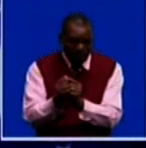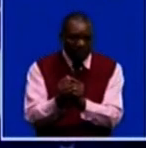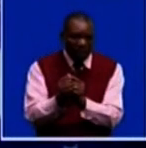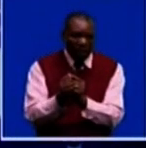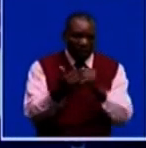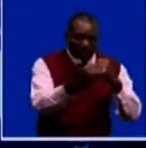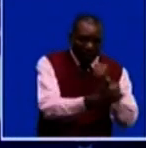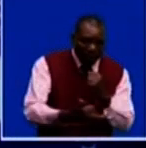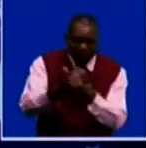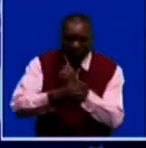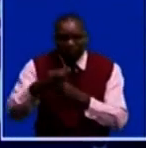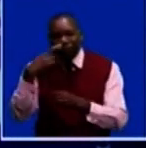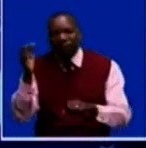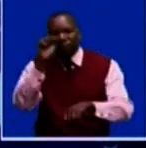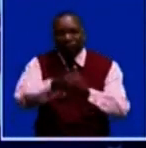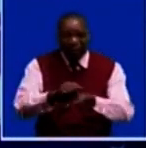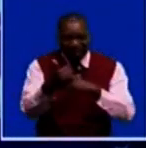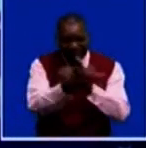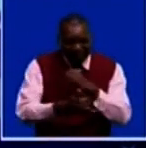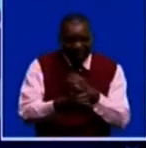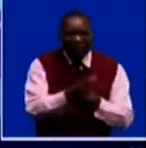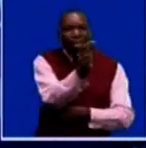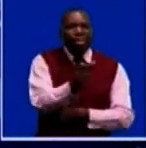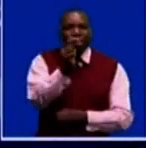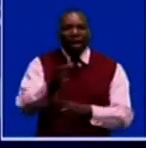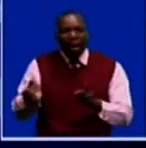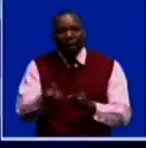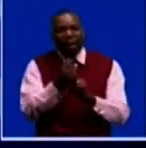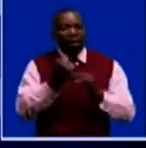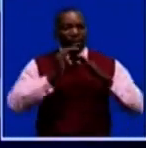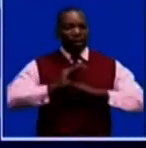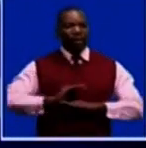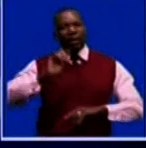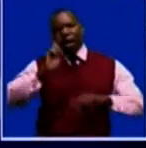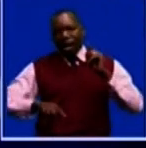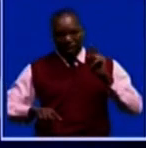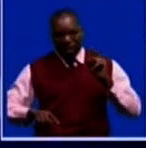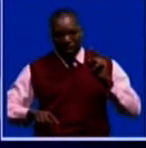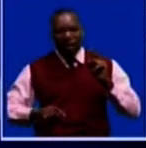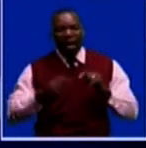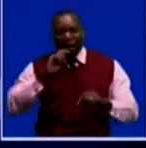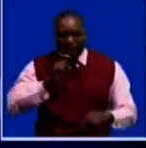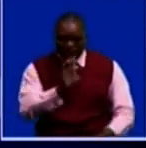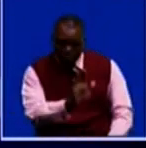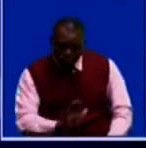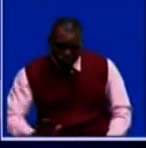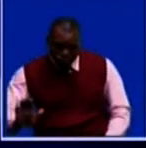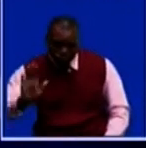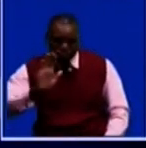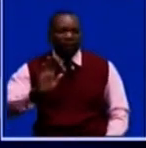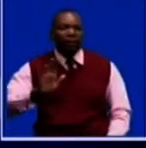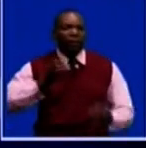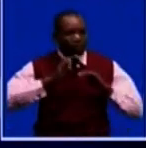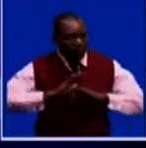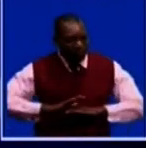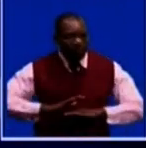crimes. Mr. Kanganja says individual countries cannot attain peace and tranquility unless there's stability in the region. Mr. Kanganja, who